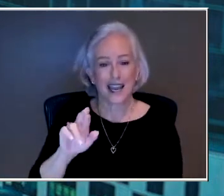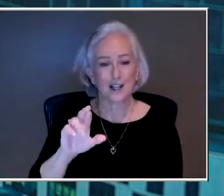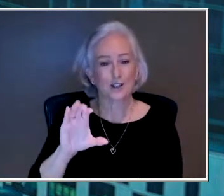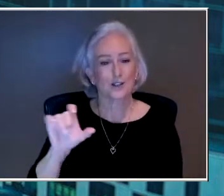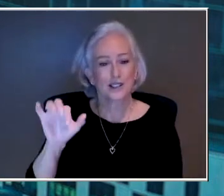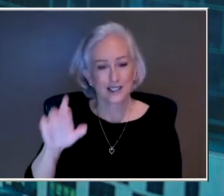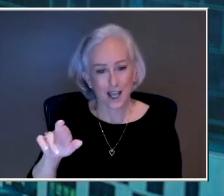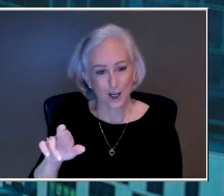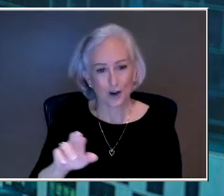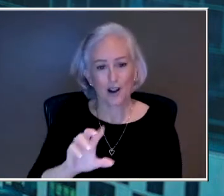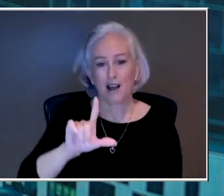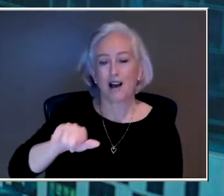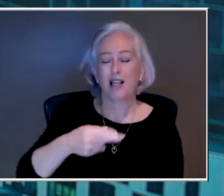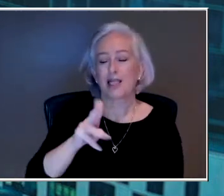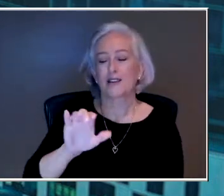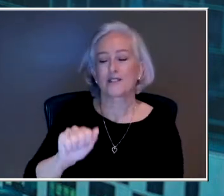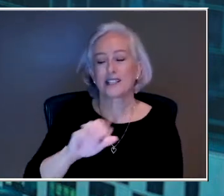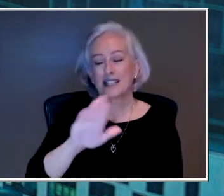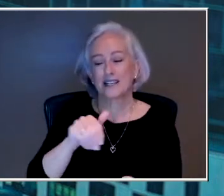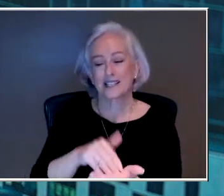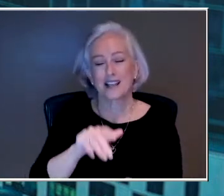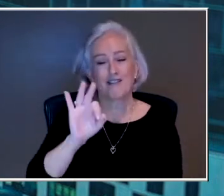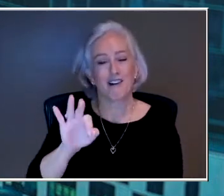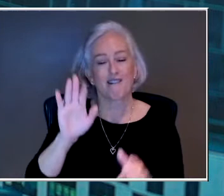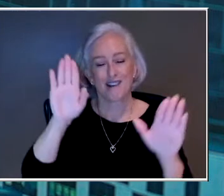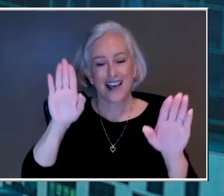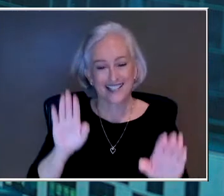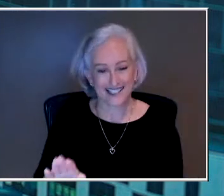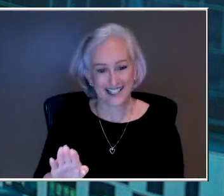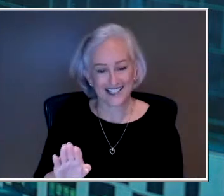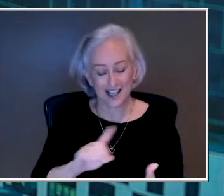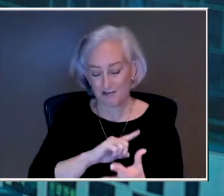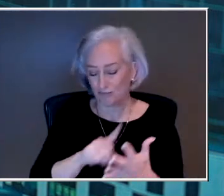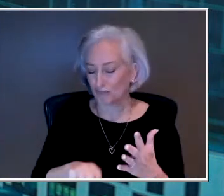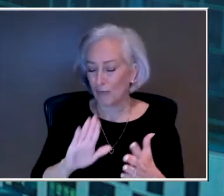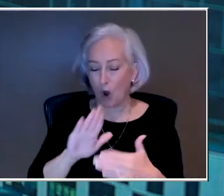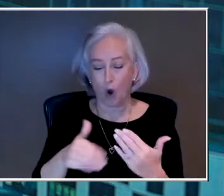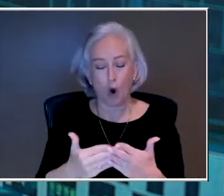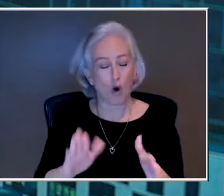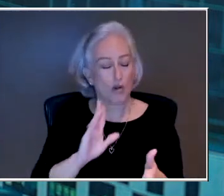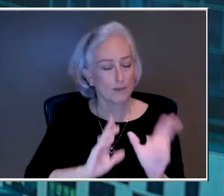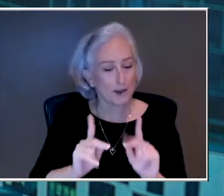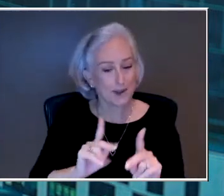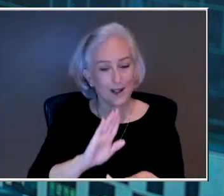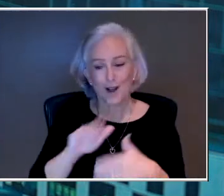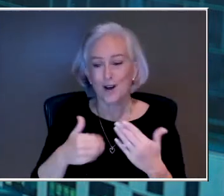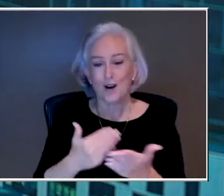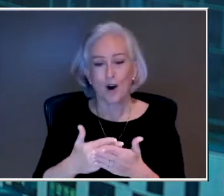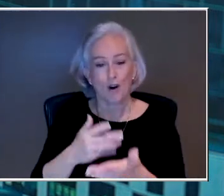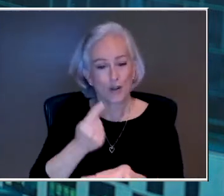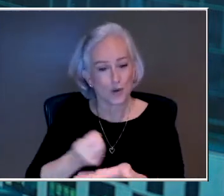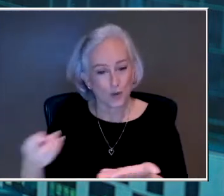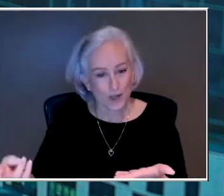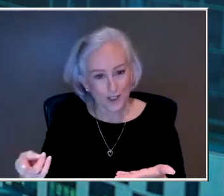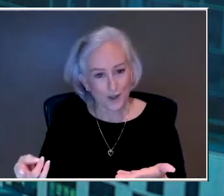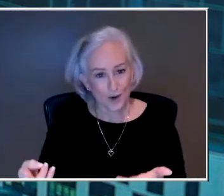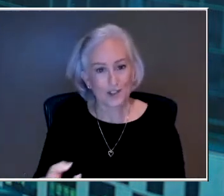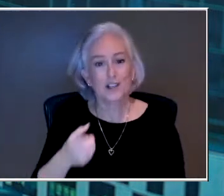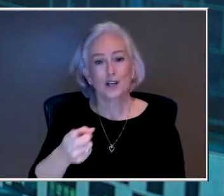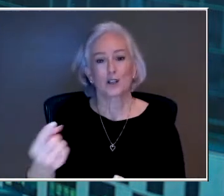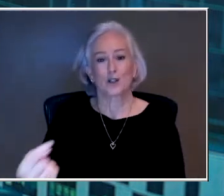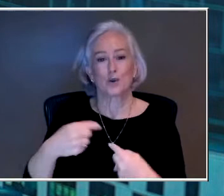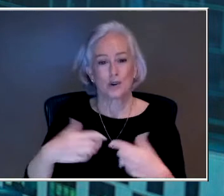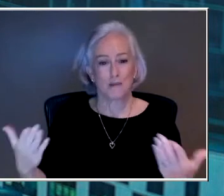have all the people, all the resources, and if you get your cancer care here and have your surgery here, we will let you know if you qualify for